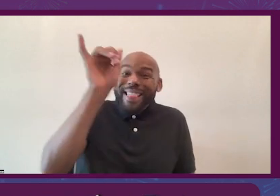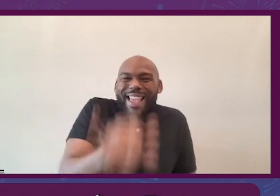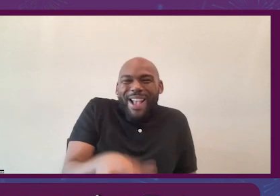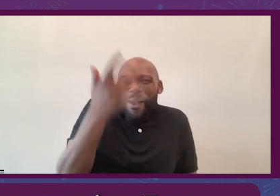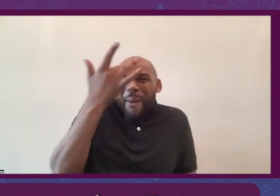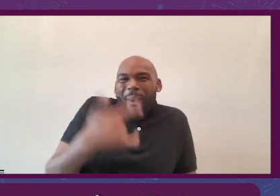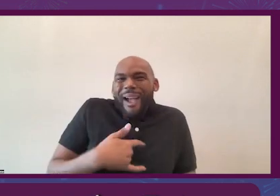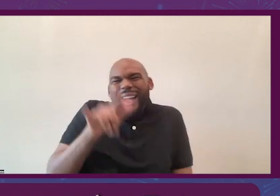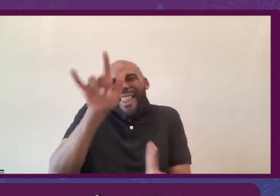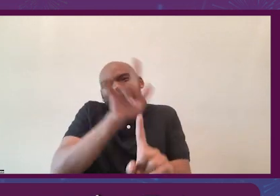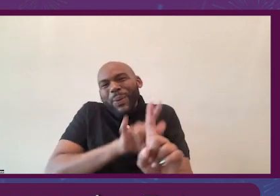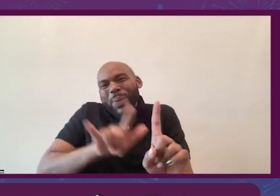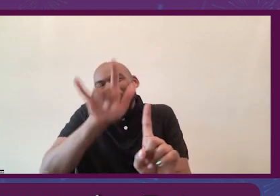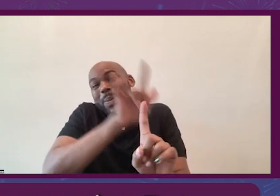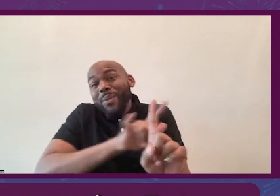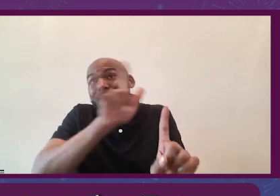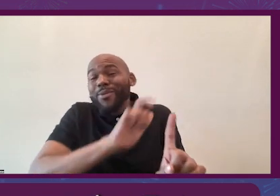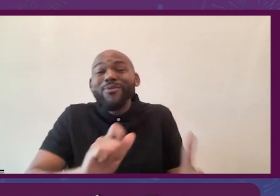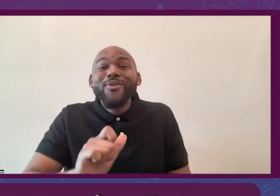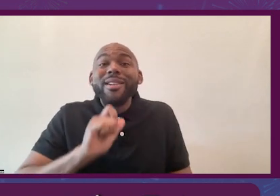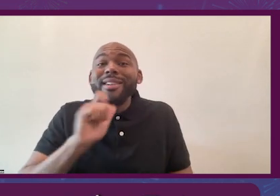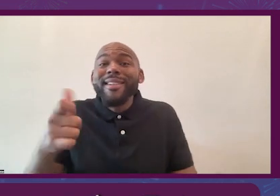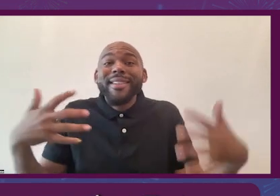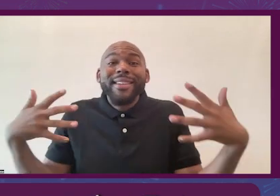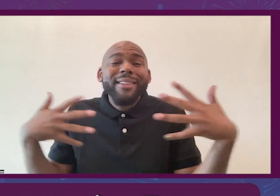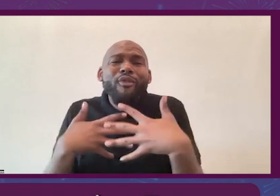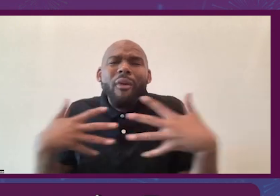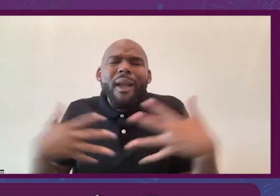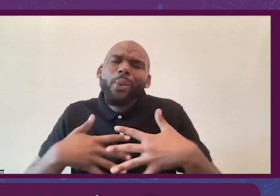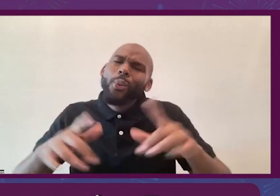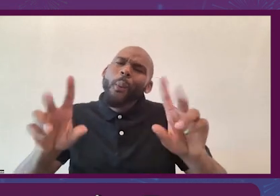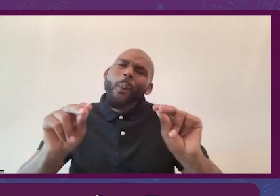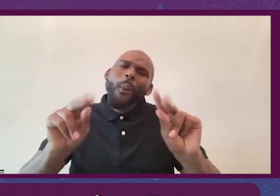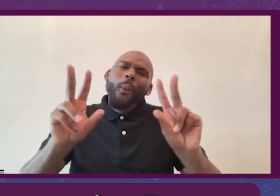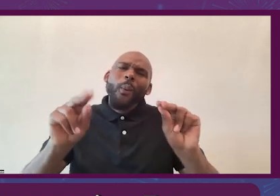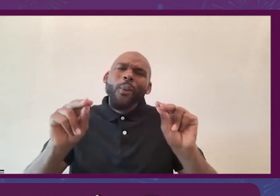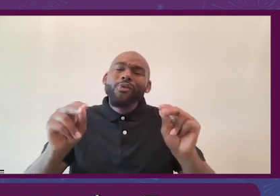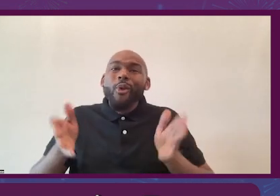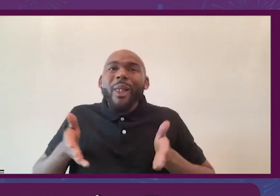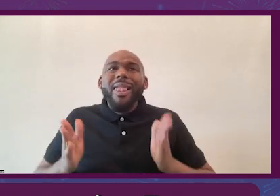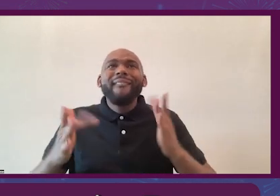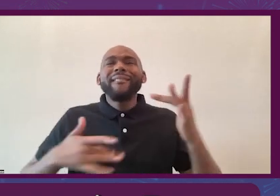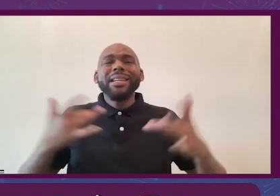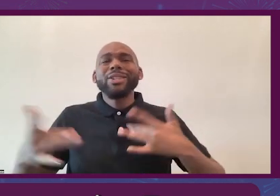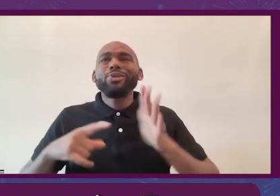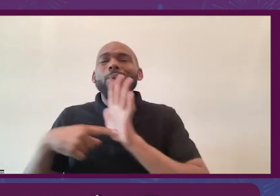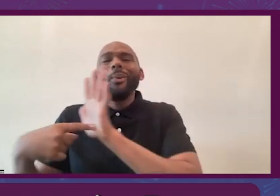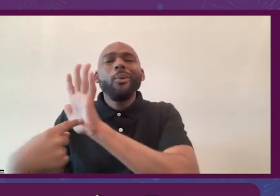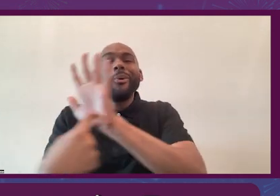you. So don't be afraid to let them show your